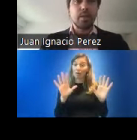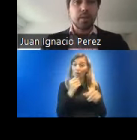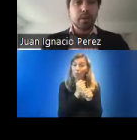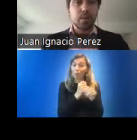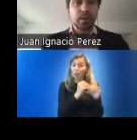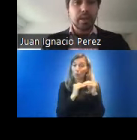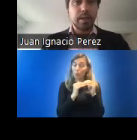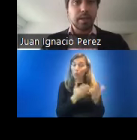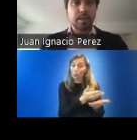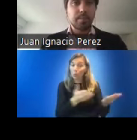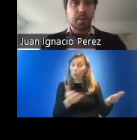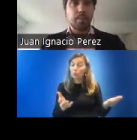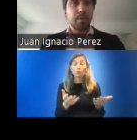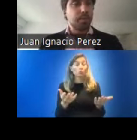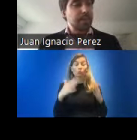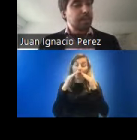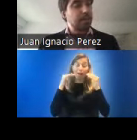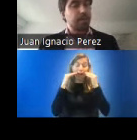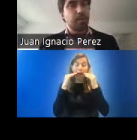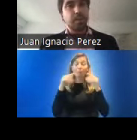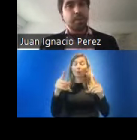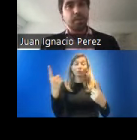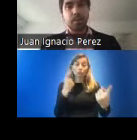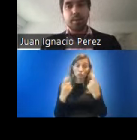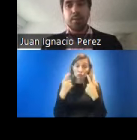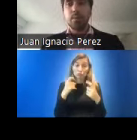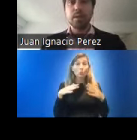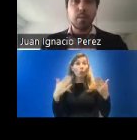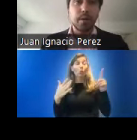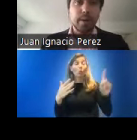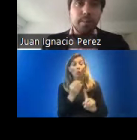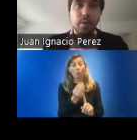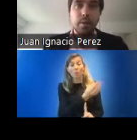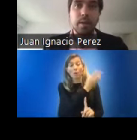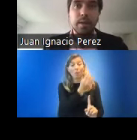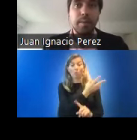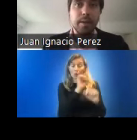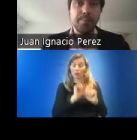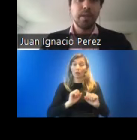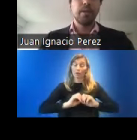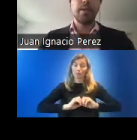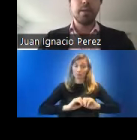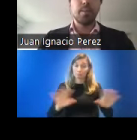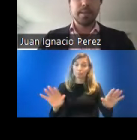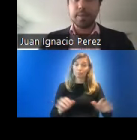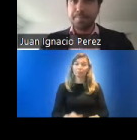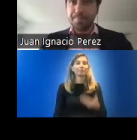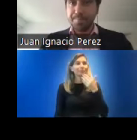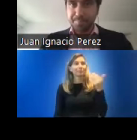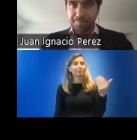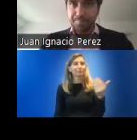questions and of course to share this PowerPoint presentation for people to be able to explore it more calmly. Thank you very